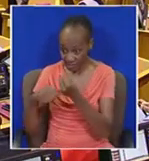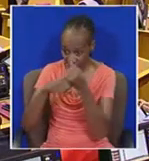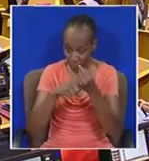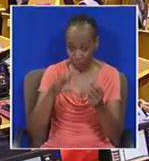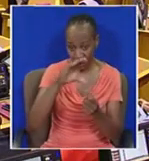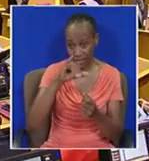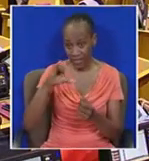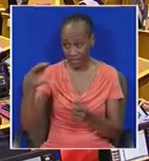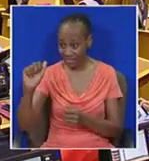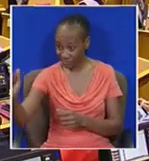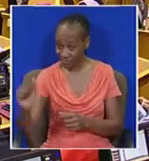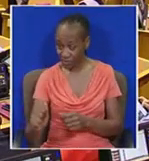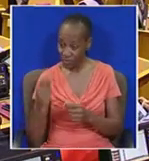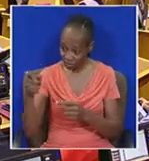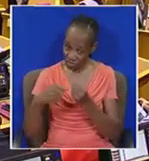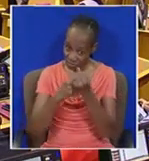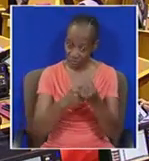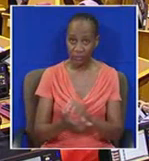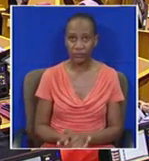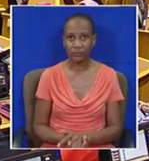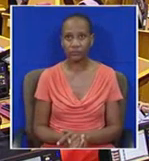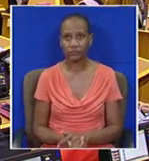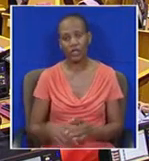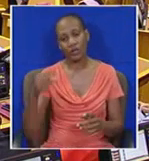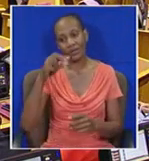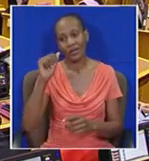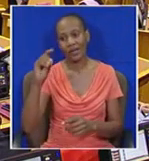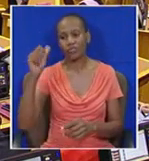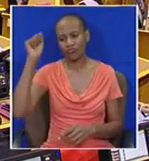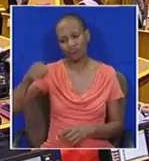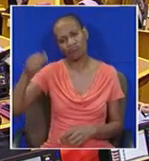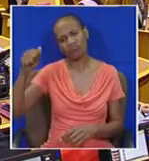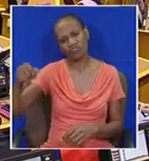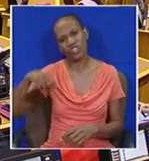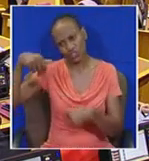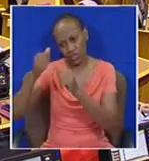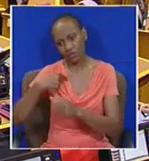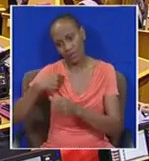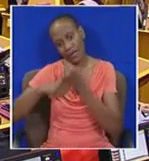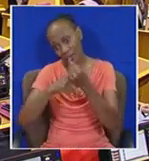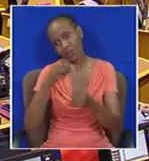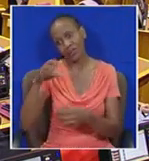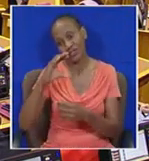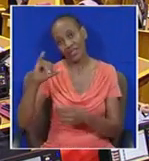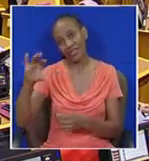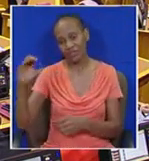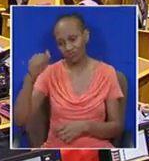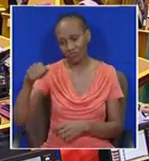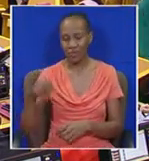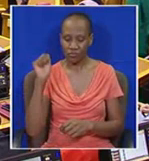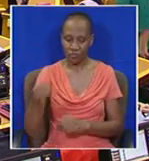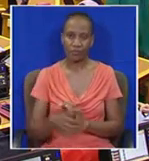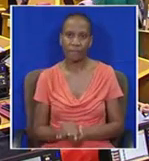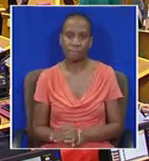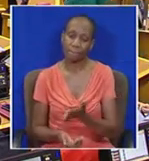No. Honorable Agreed, Gadi. and Deputy Chairperson. Very much agreed to. Honorable Deputy Minister, can you